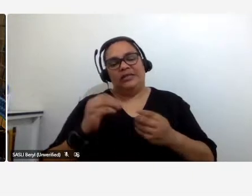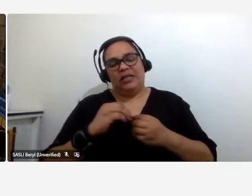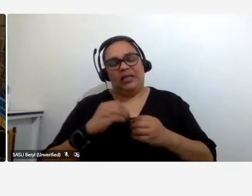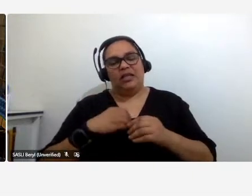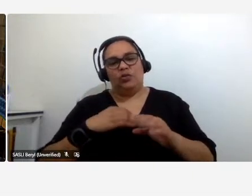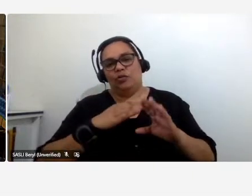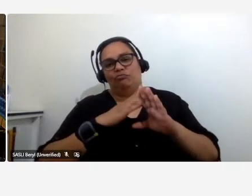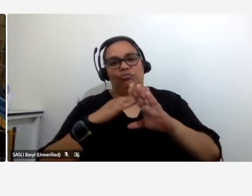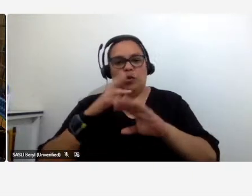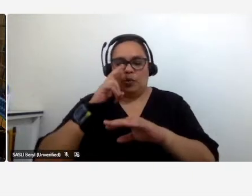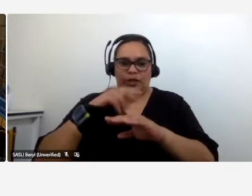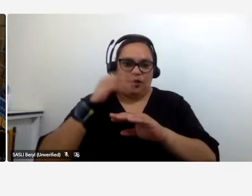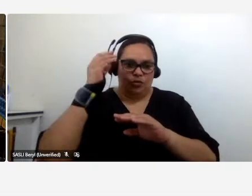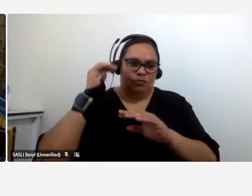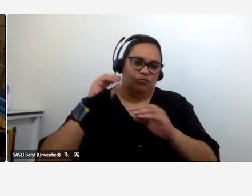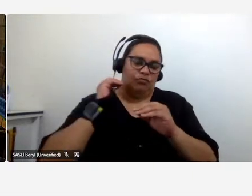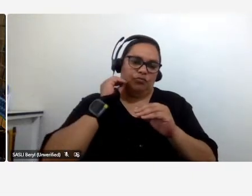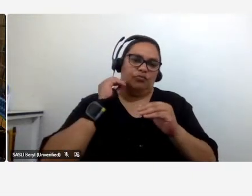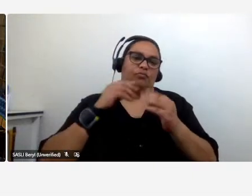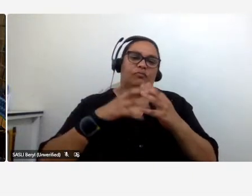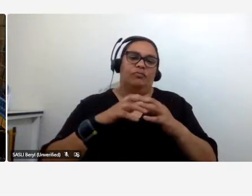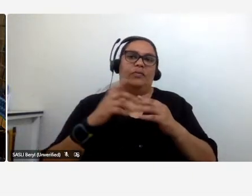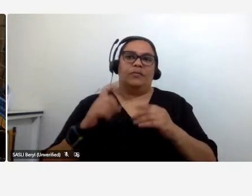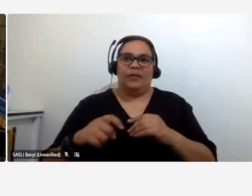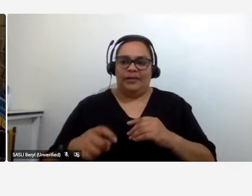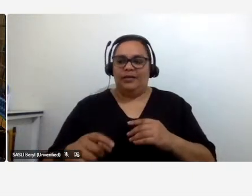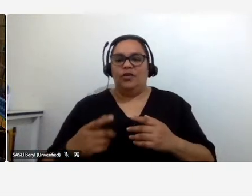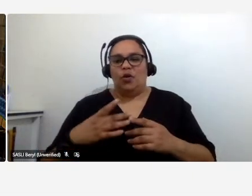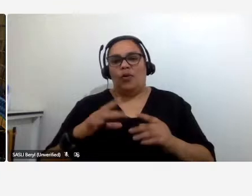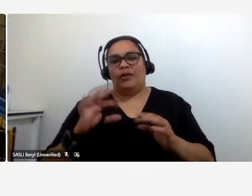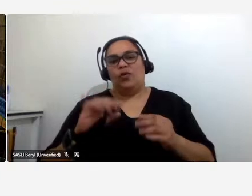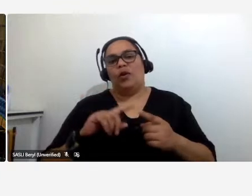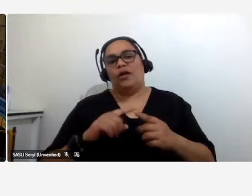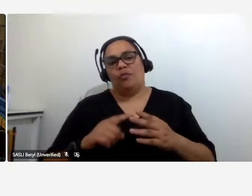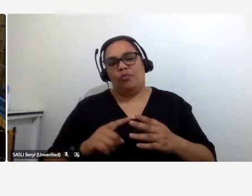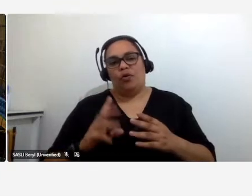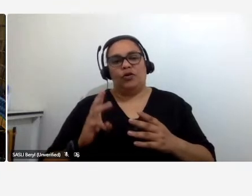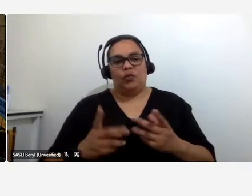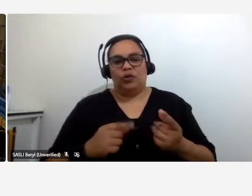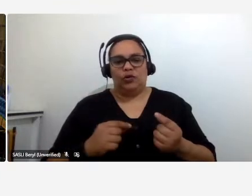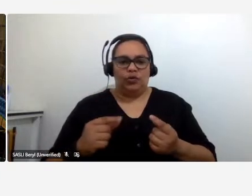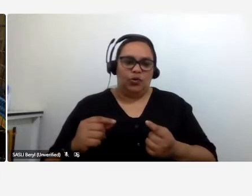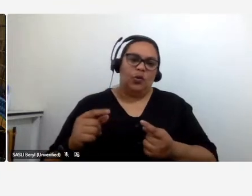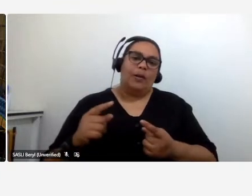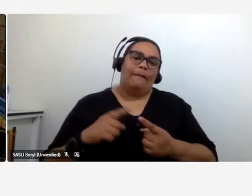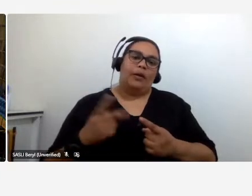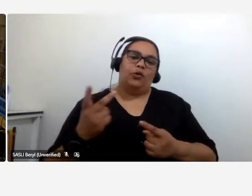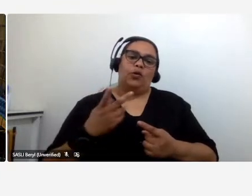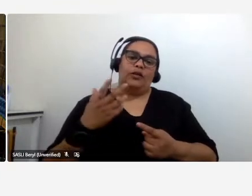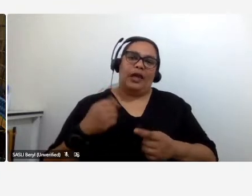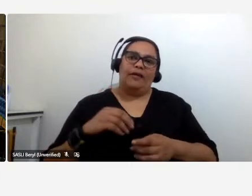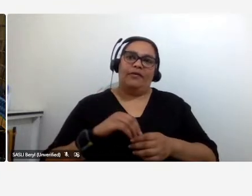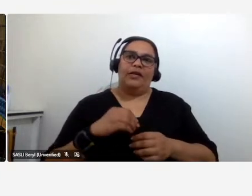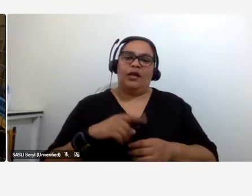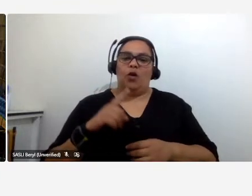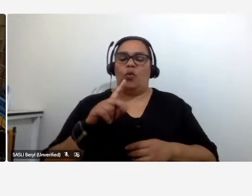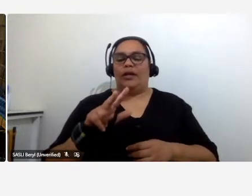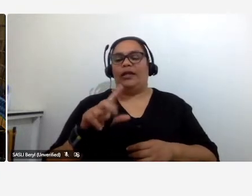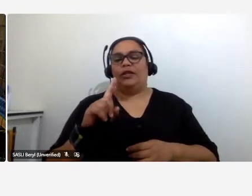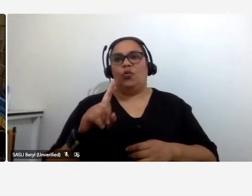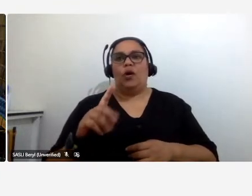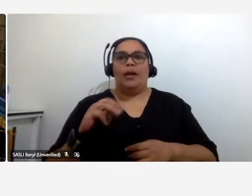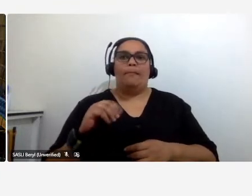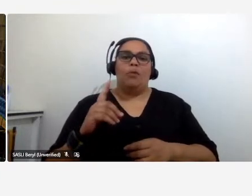would have to take into account as well. And I just want to make the one point also that we have also within our 181 mod